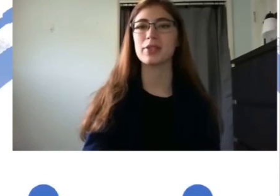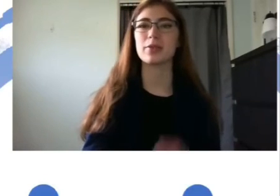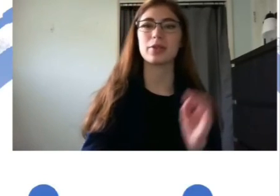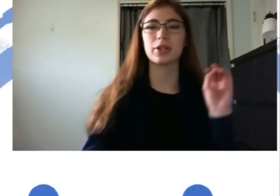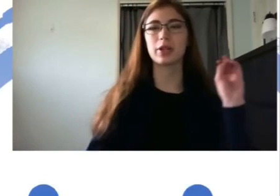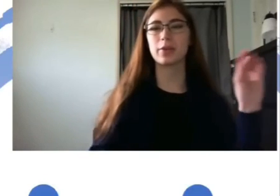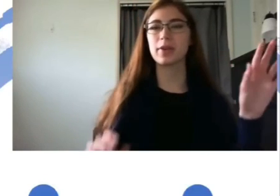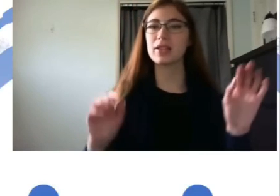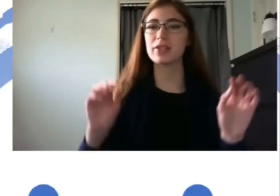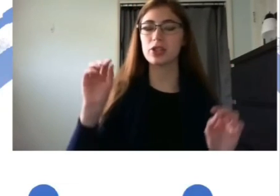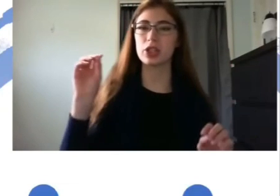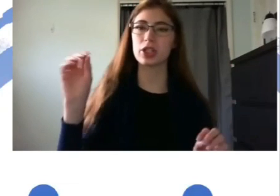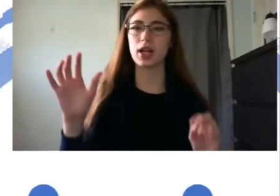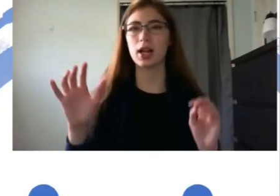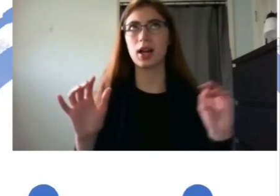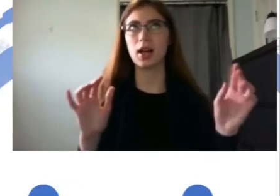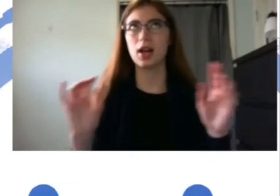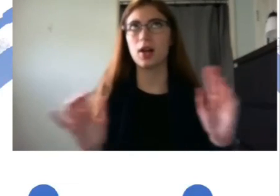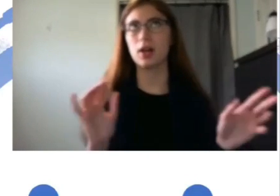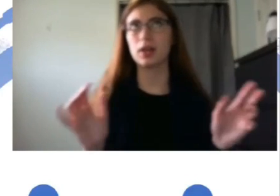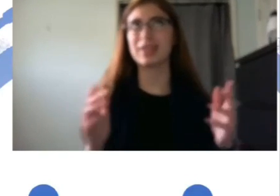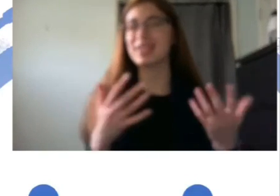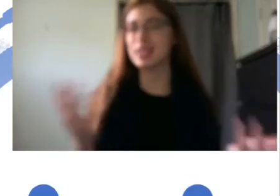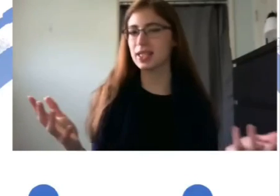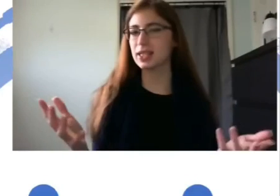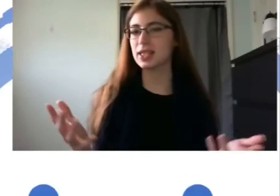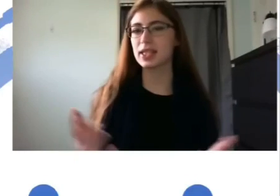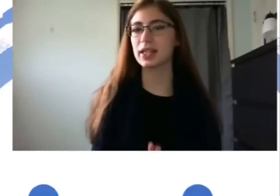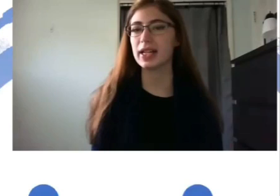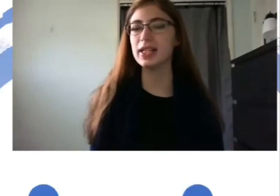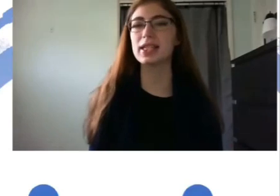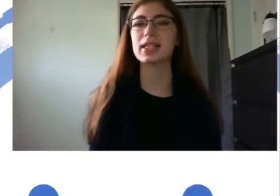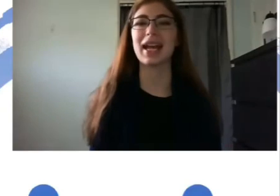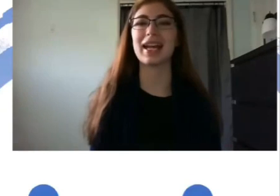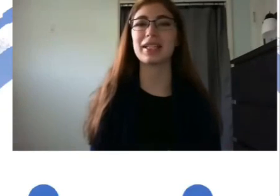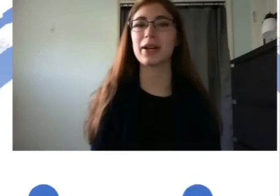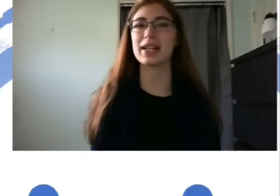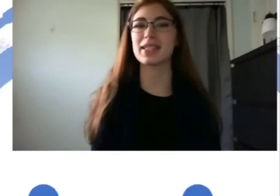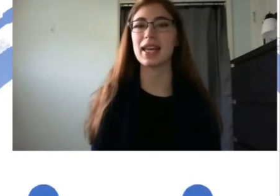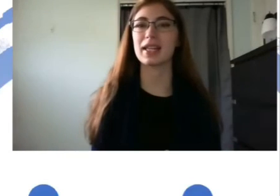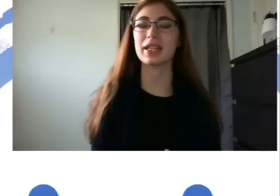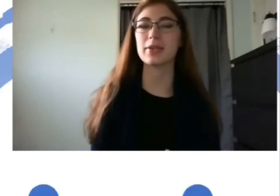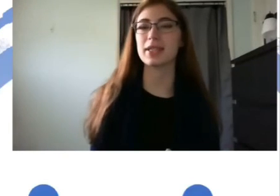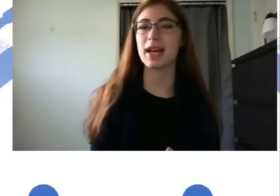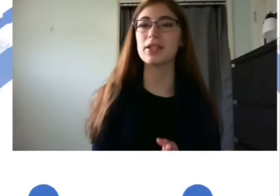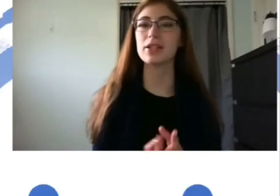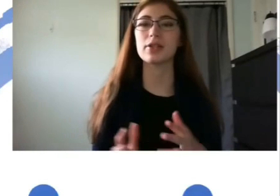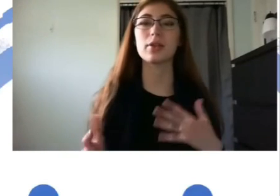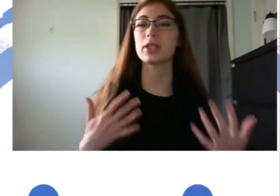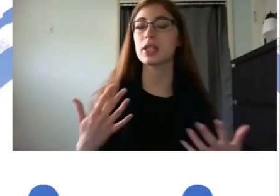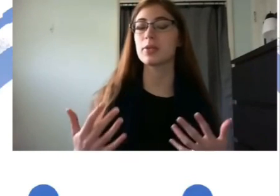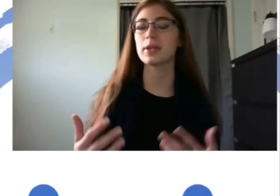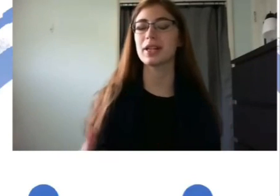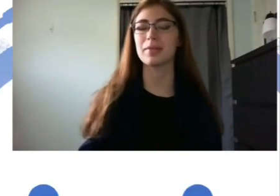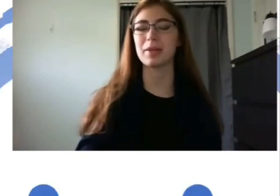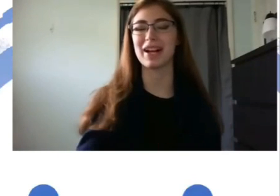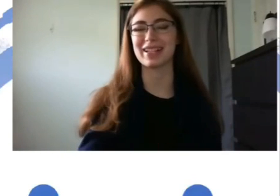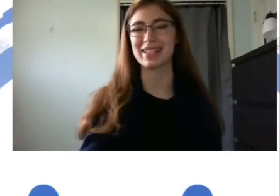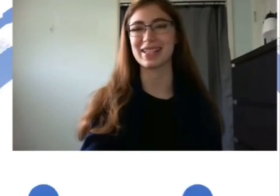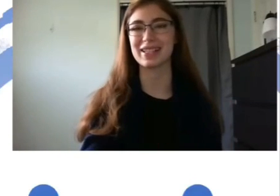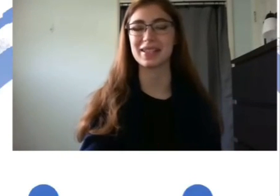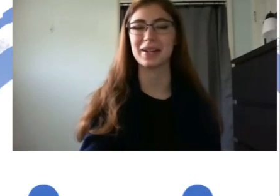going to show you each sentence that there is, and you guys can use that to know what to do when you're